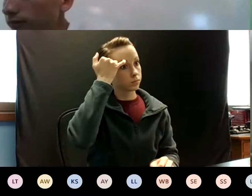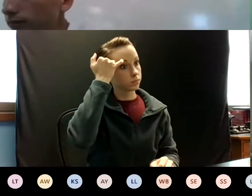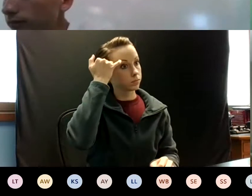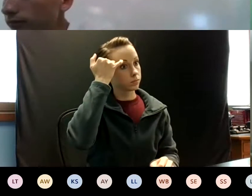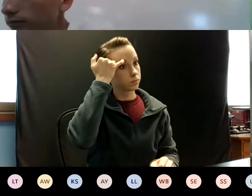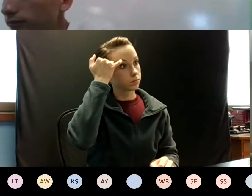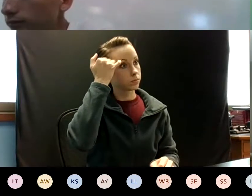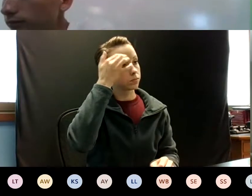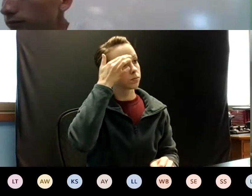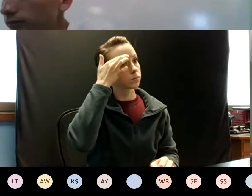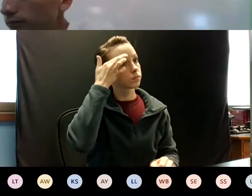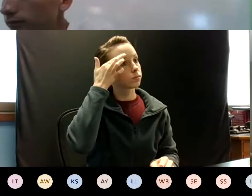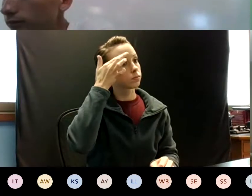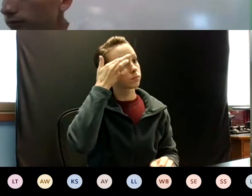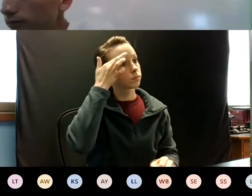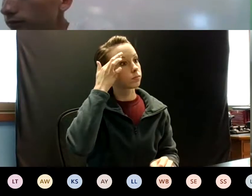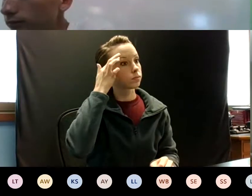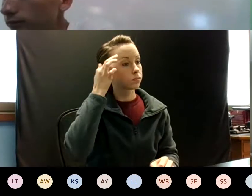Anastasia.